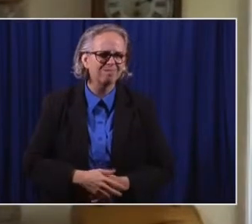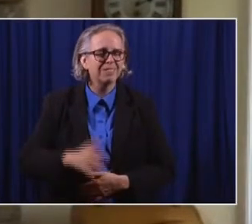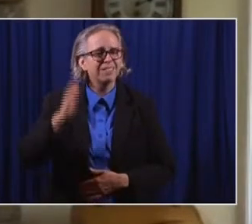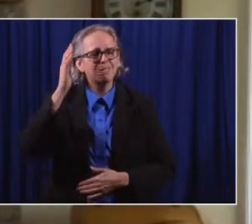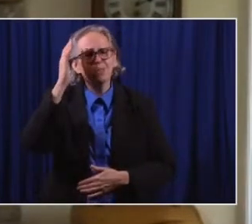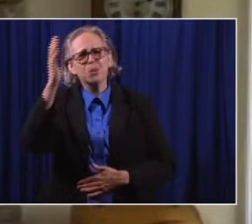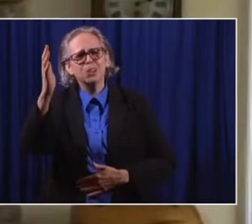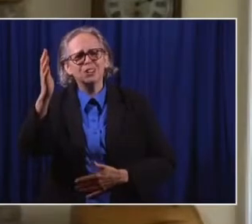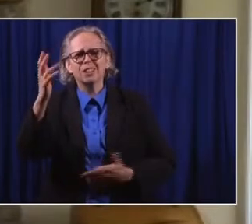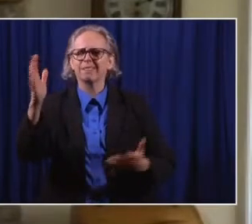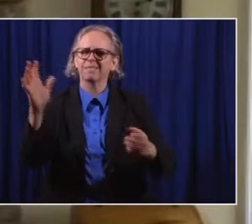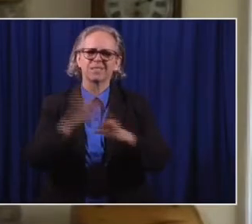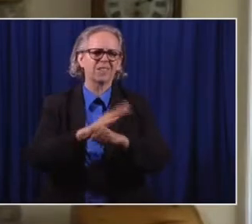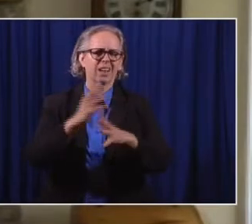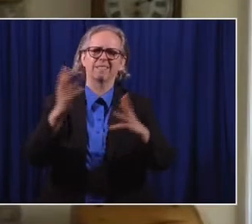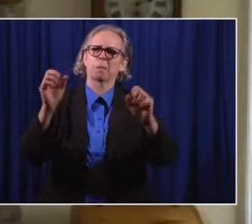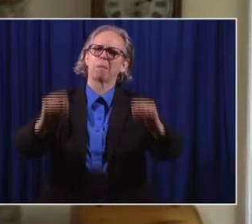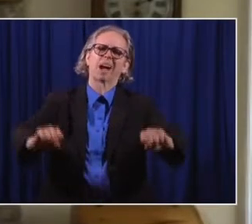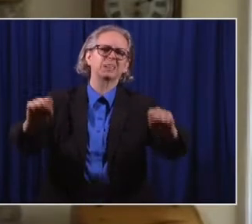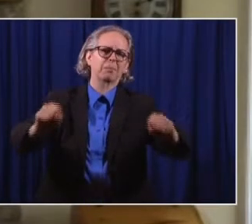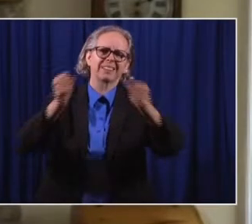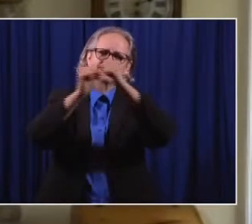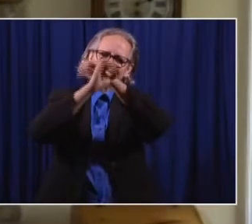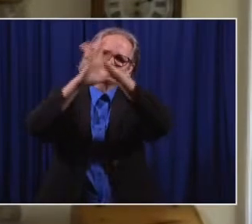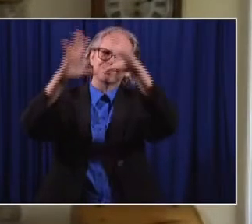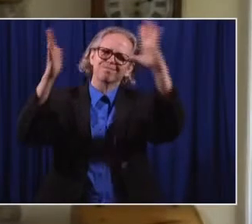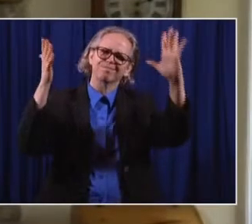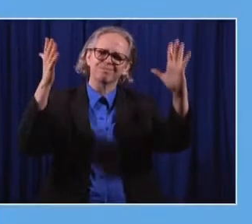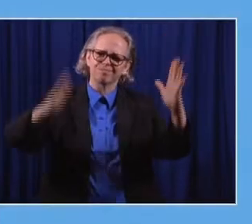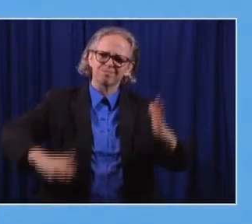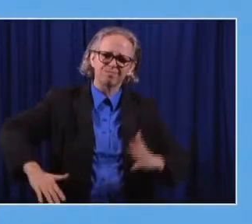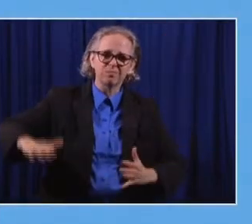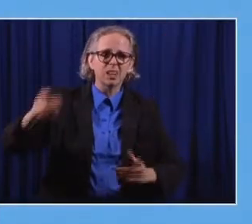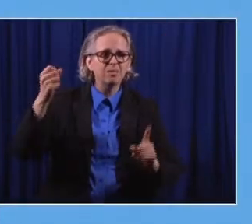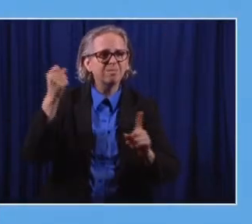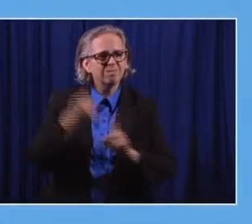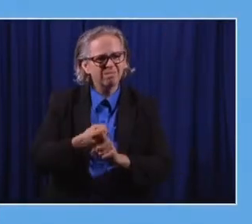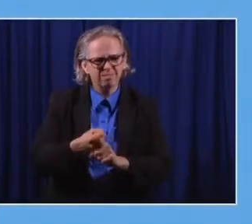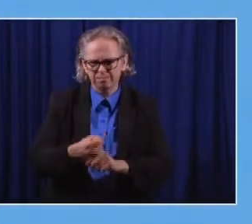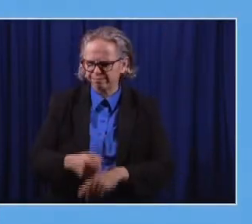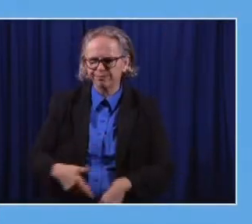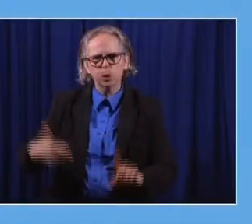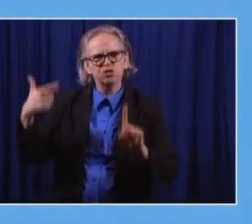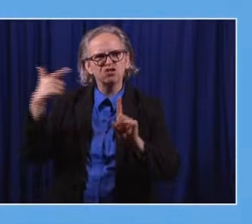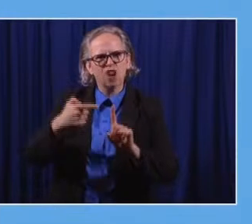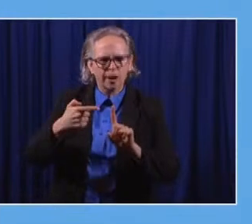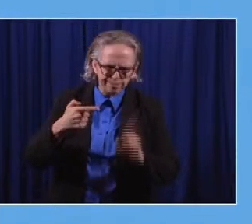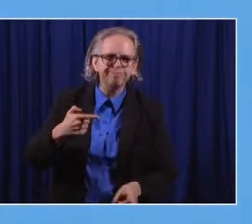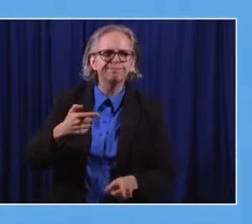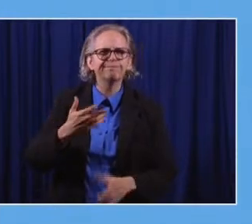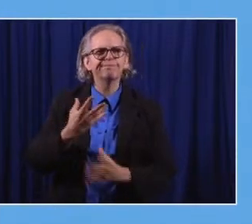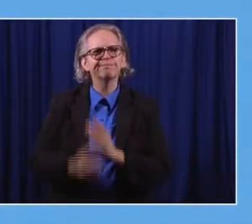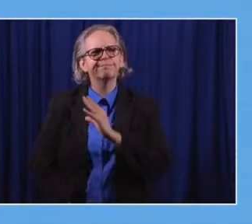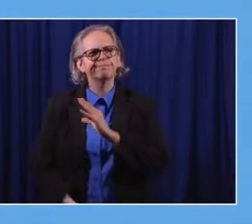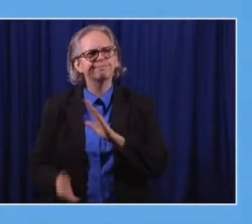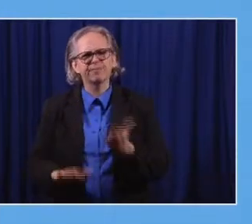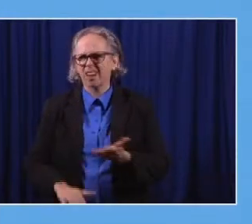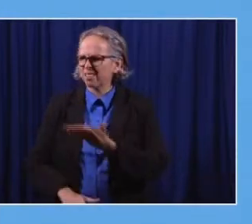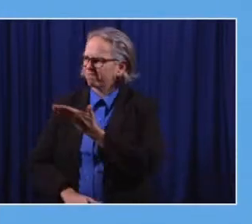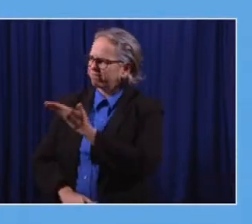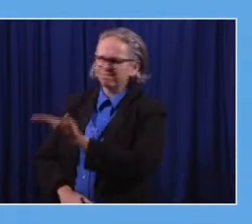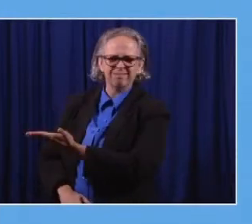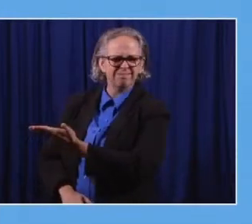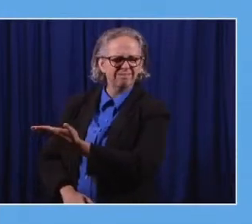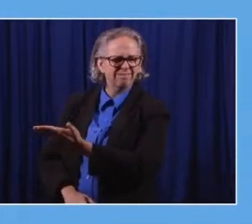possibilities. Yesterday, he was shot to death, gunned down, after someone walked into a home